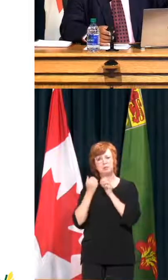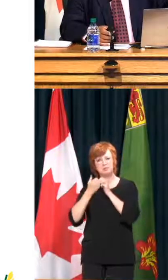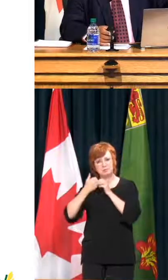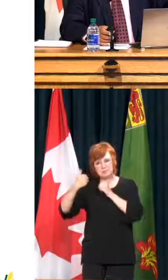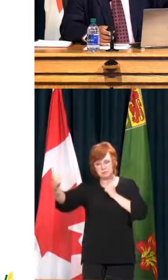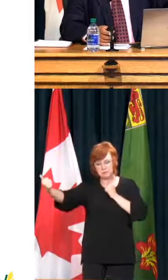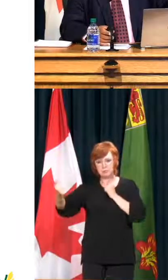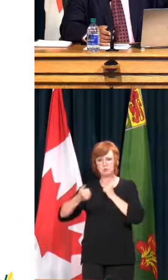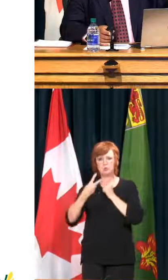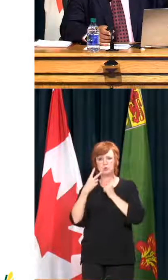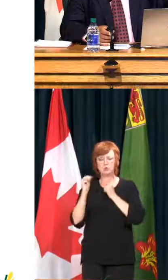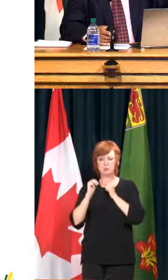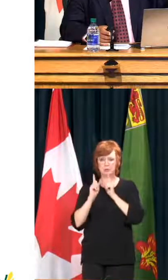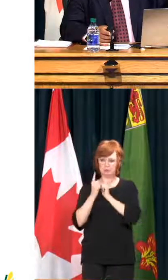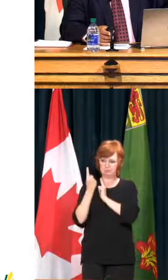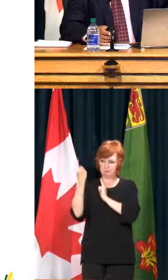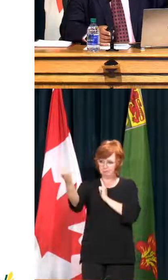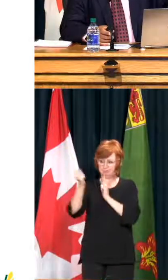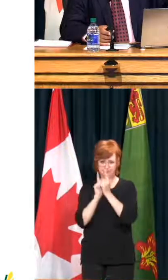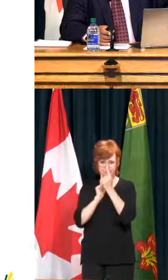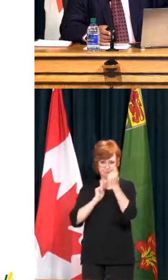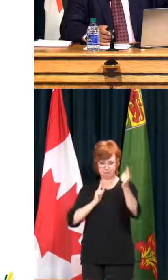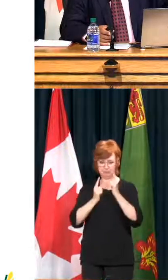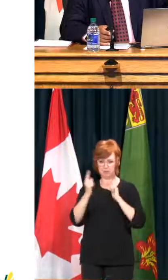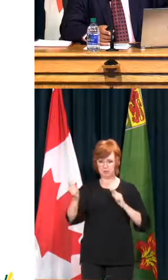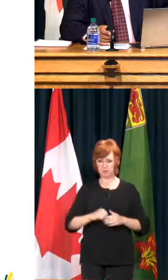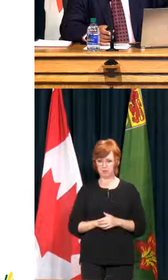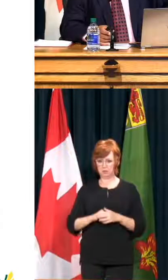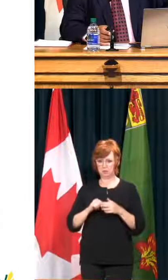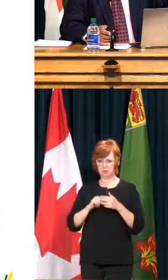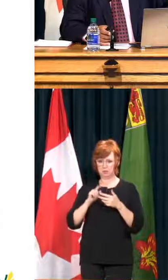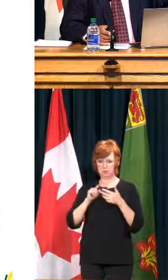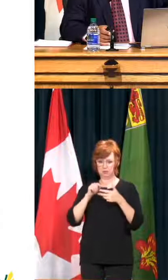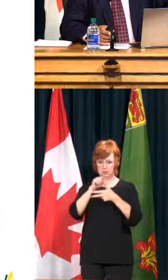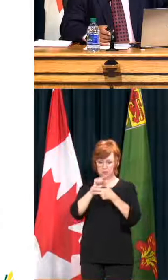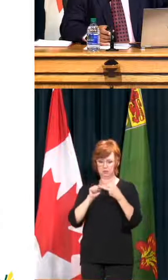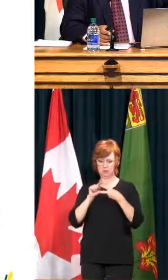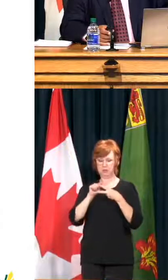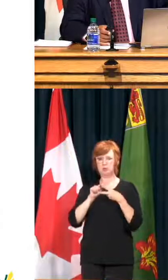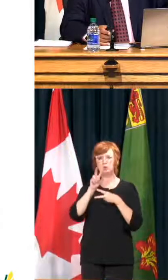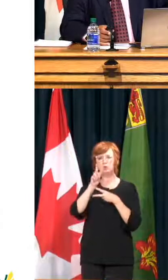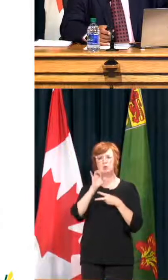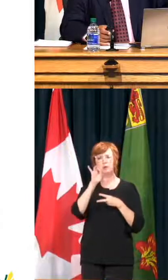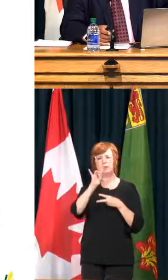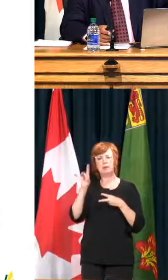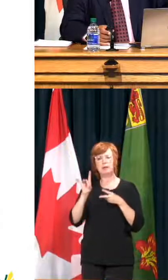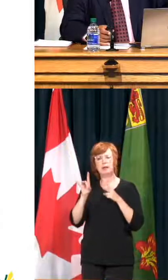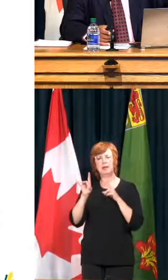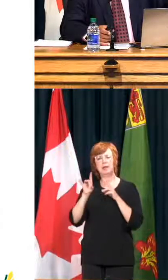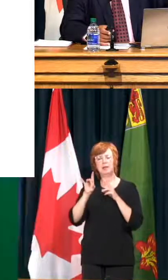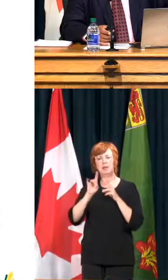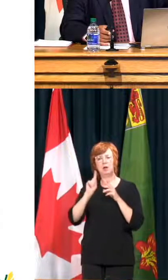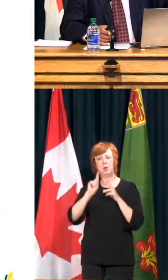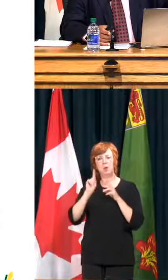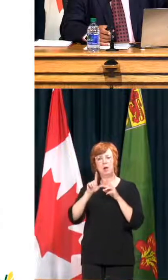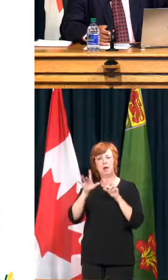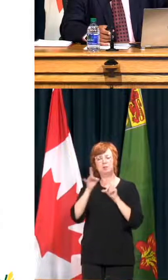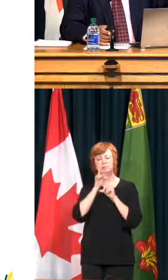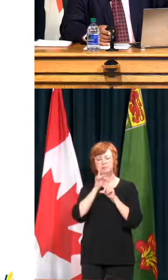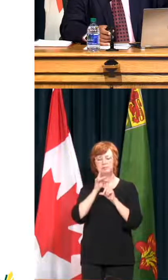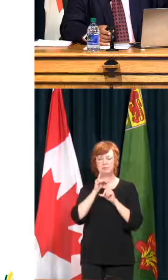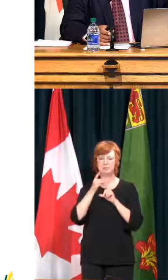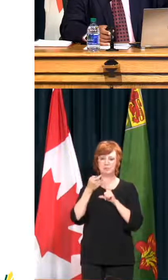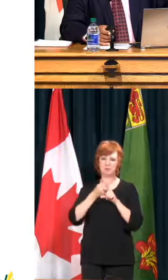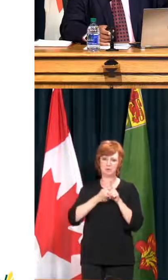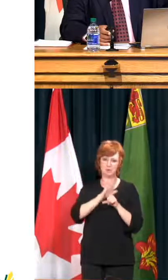at our cases, we can see that 288 of the cases were household exposures. So I think that's very important, that most of